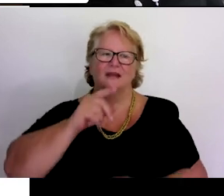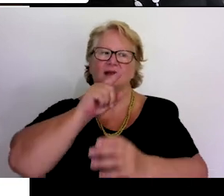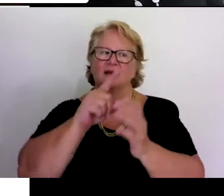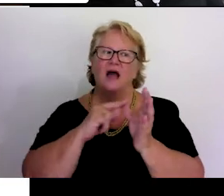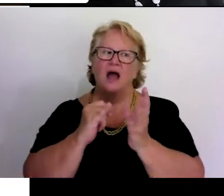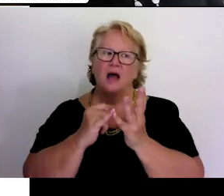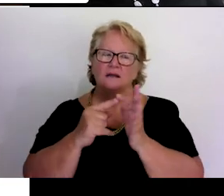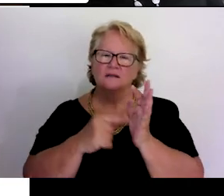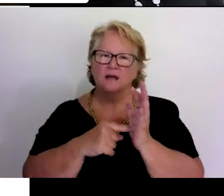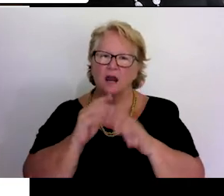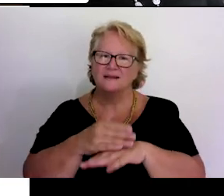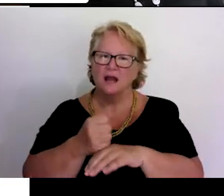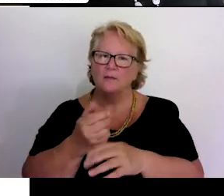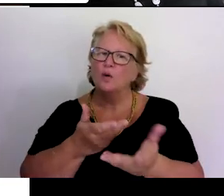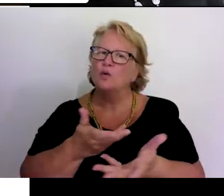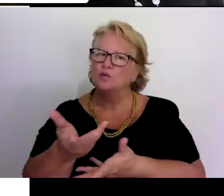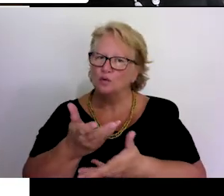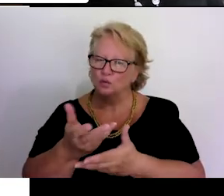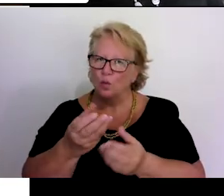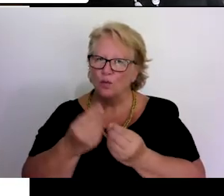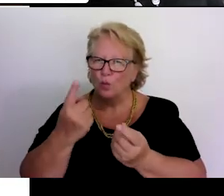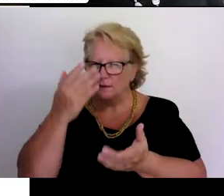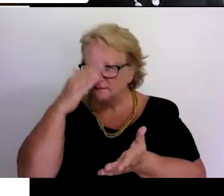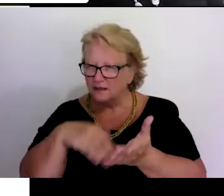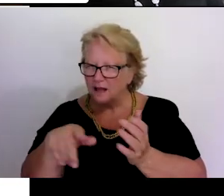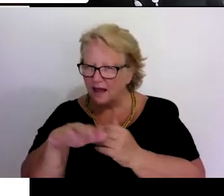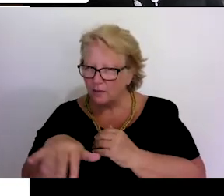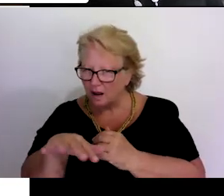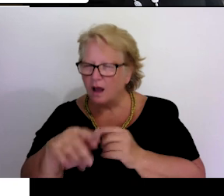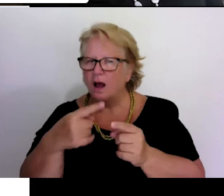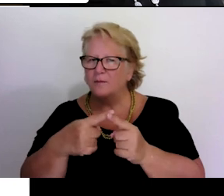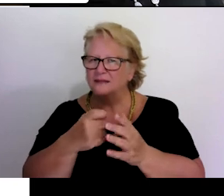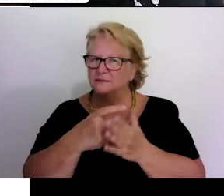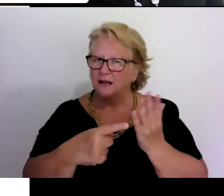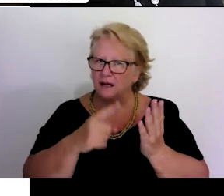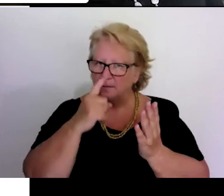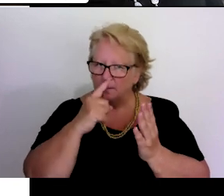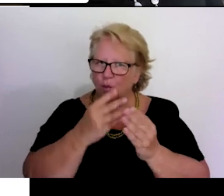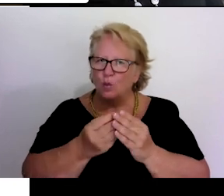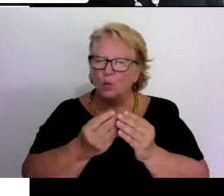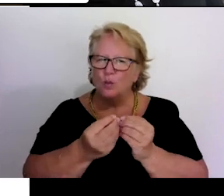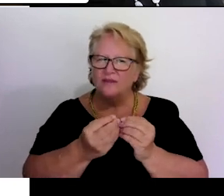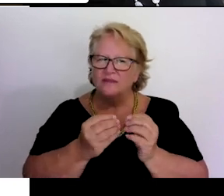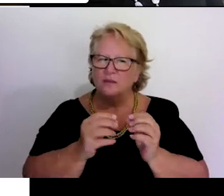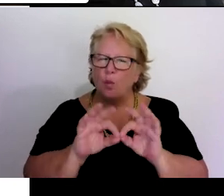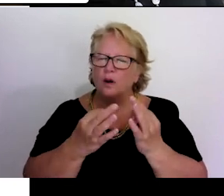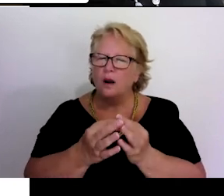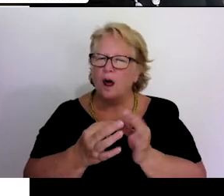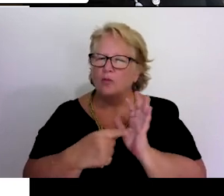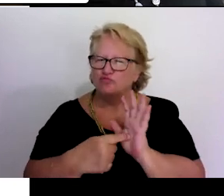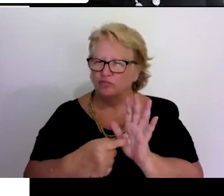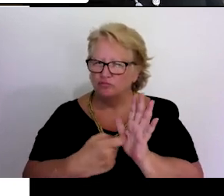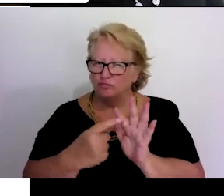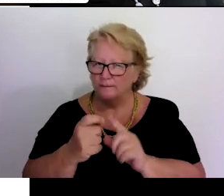asset was set up in consultation with data experts and people with disability through the disability representative organisations. And they worked